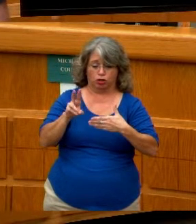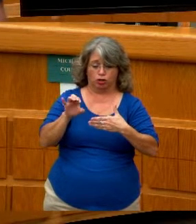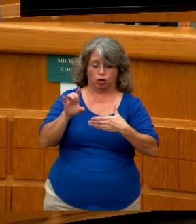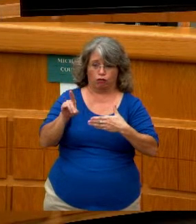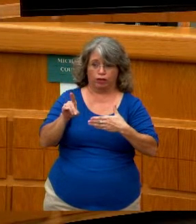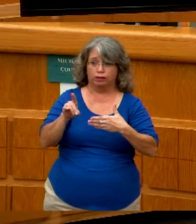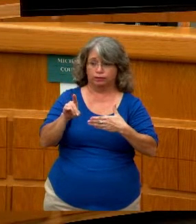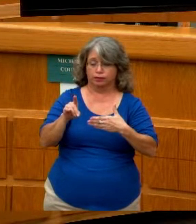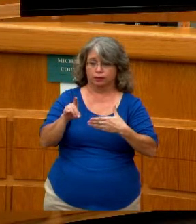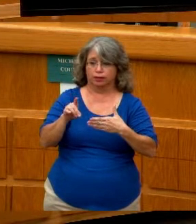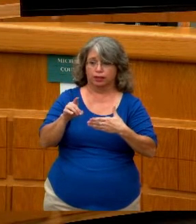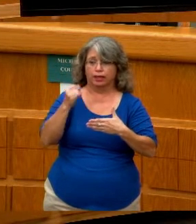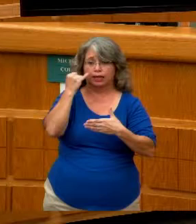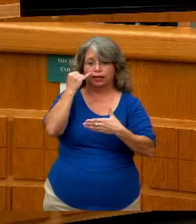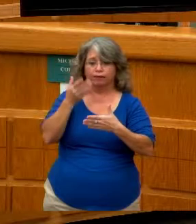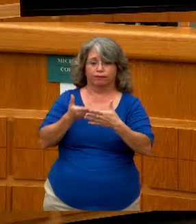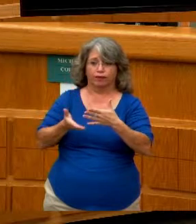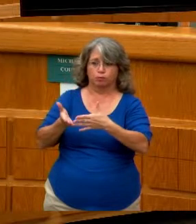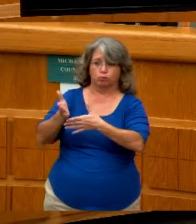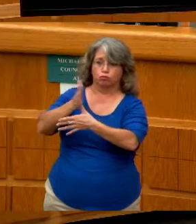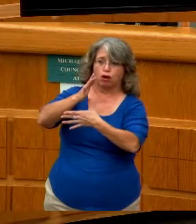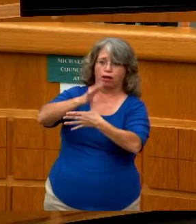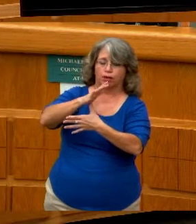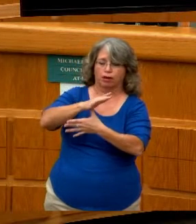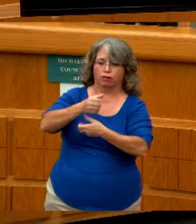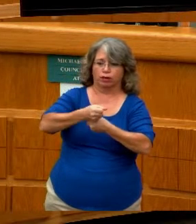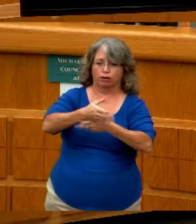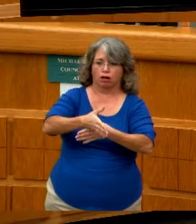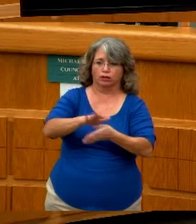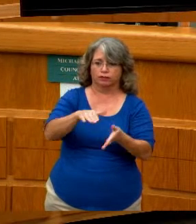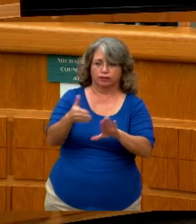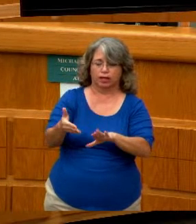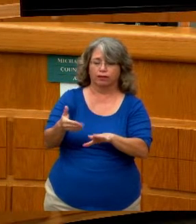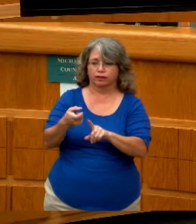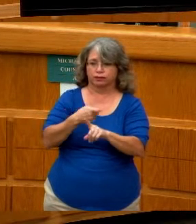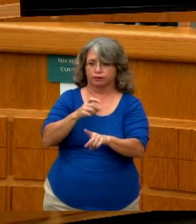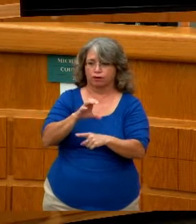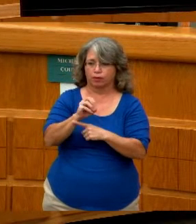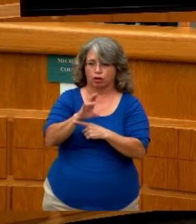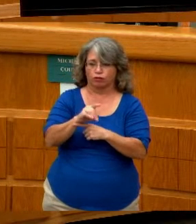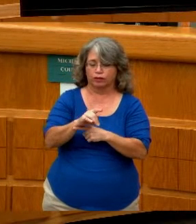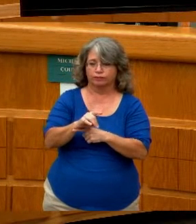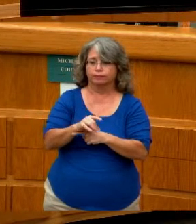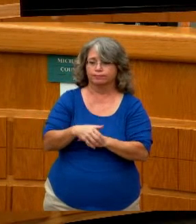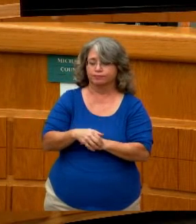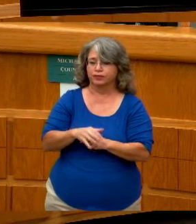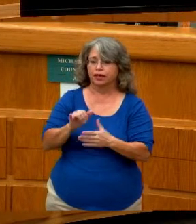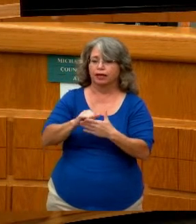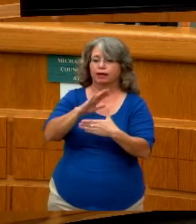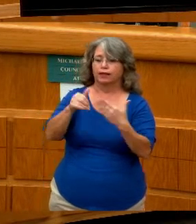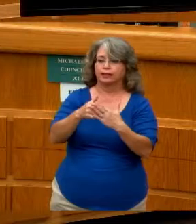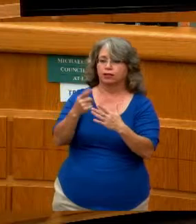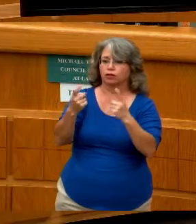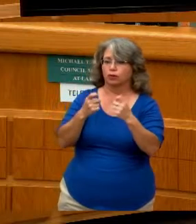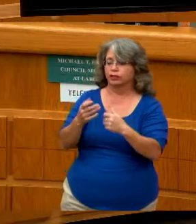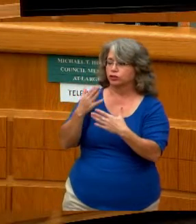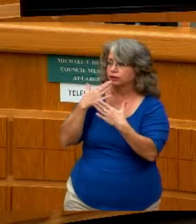death. So the only fatalities that get called COVID fatalities are the ones where the primary cause of death was